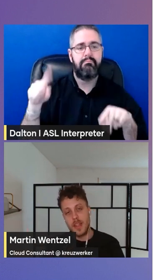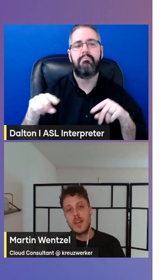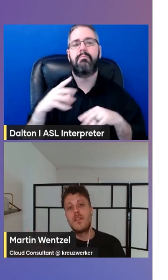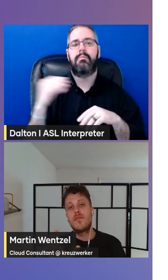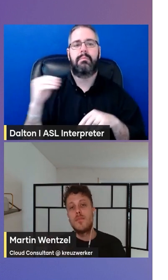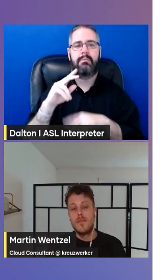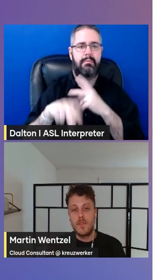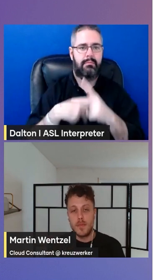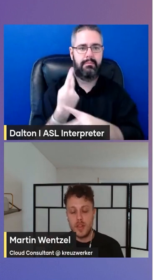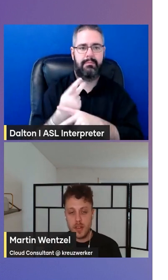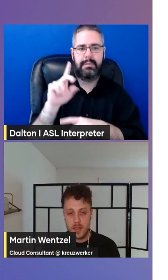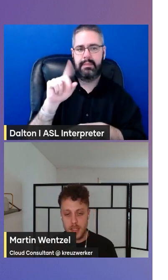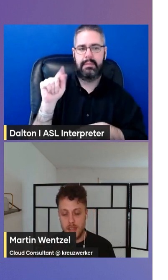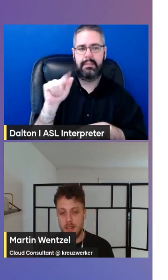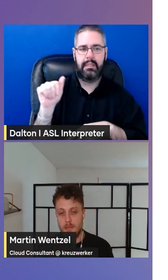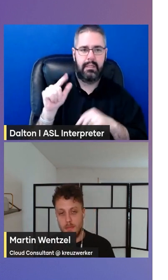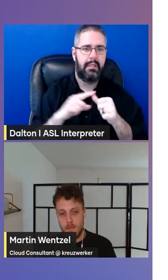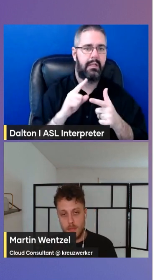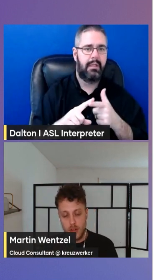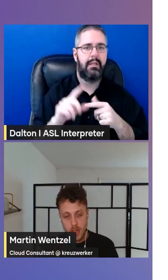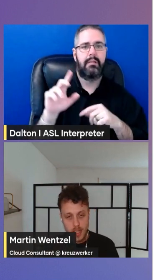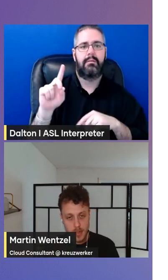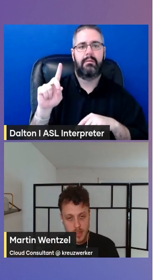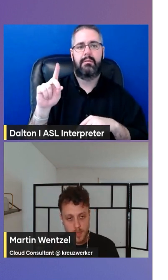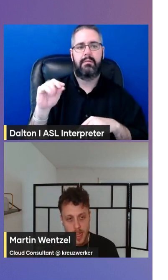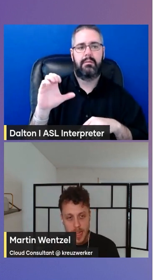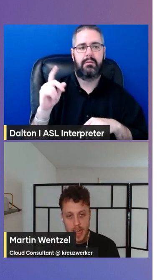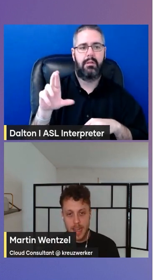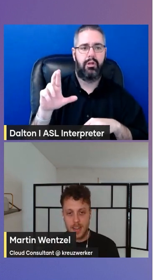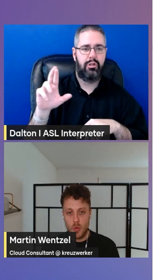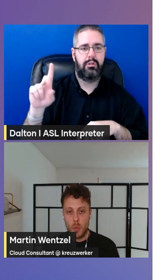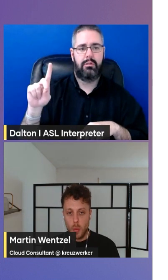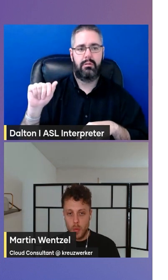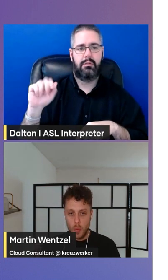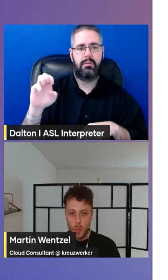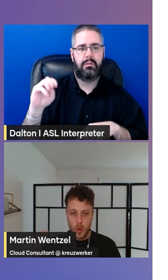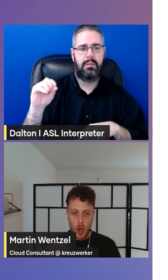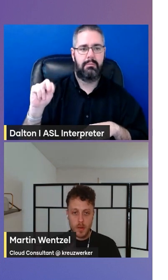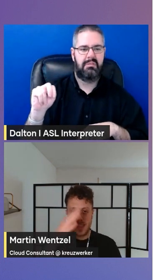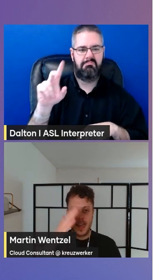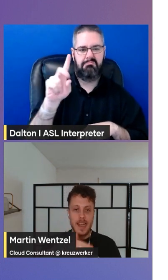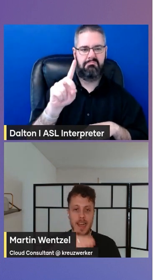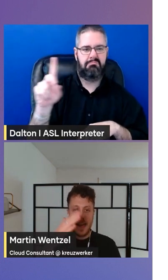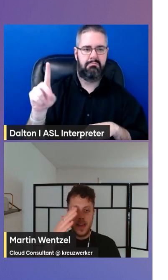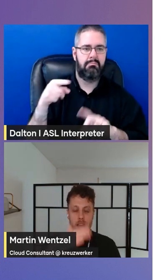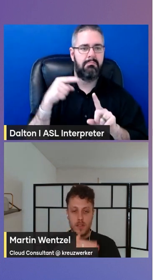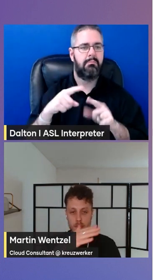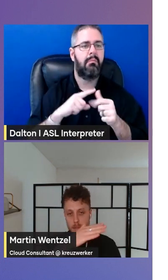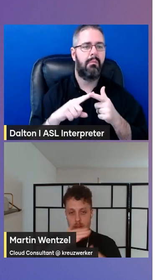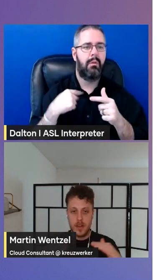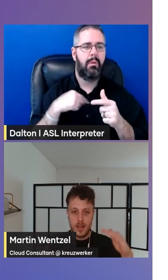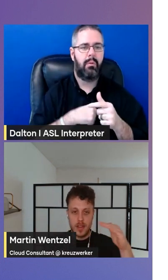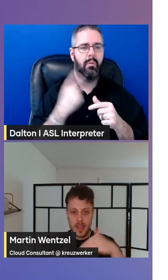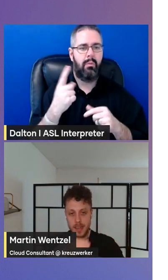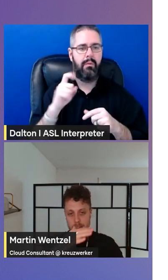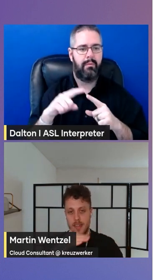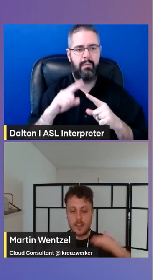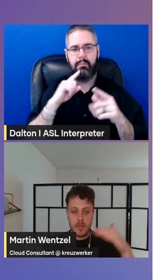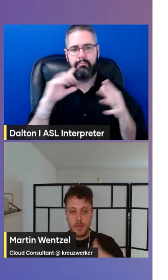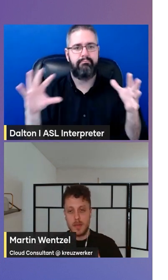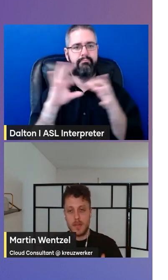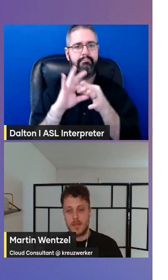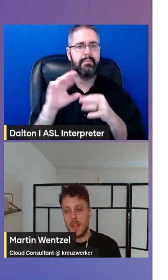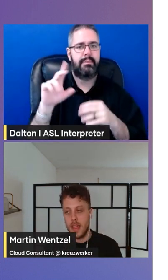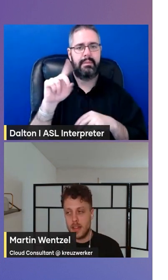get from the Docker daemon, and we always have to map the data